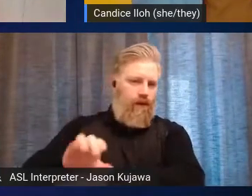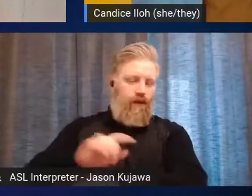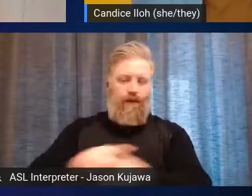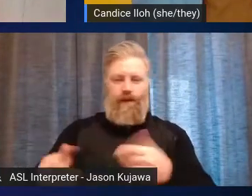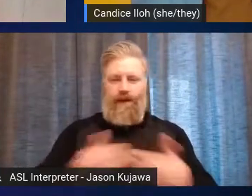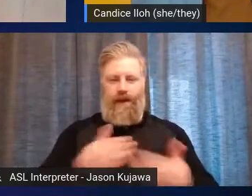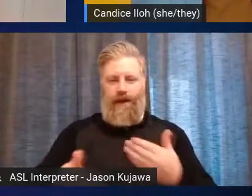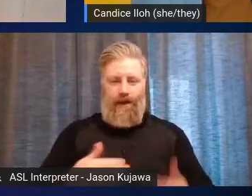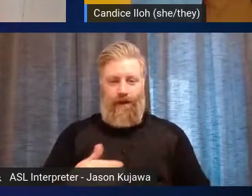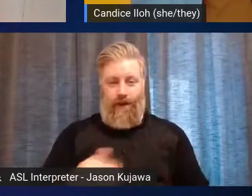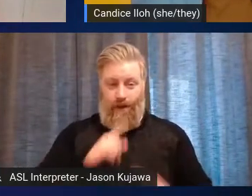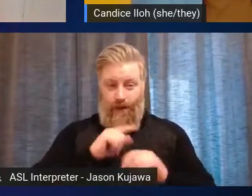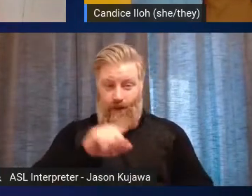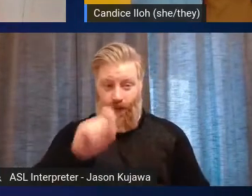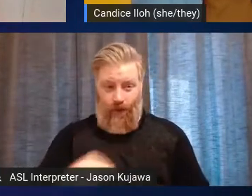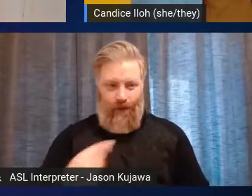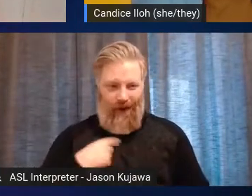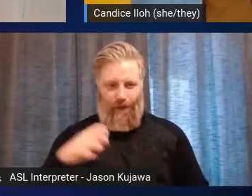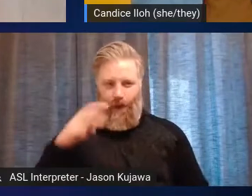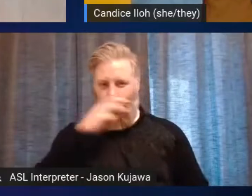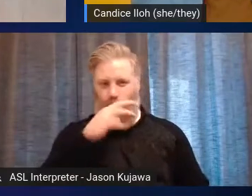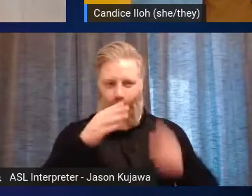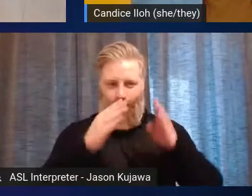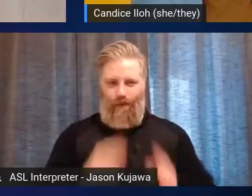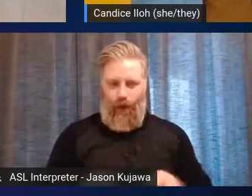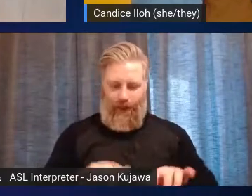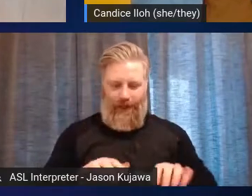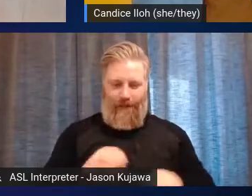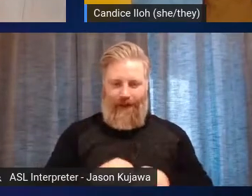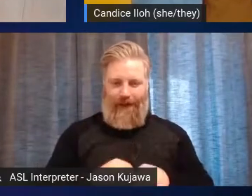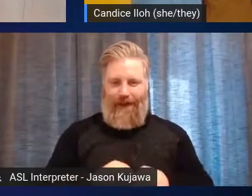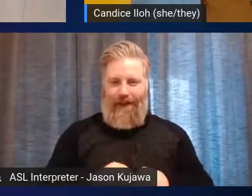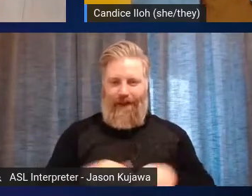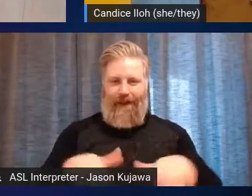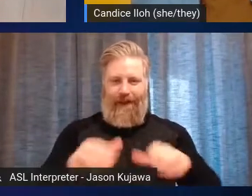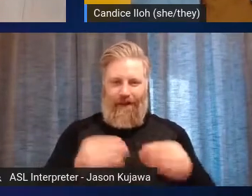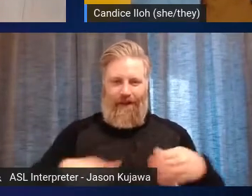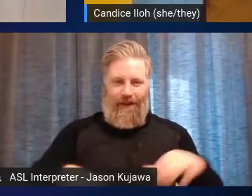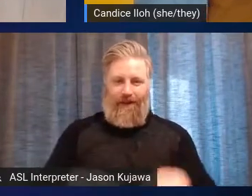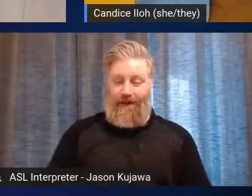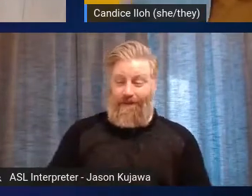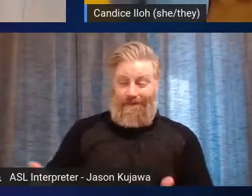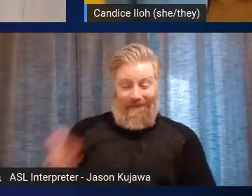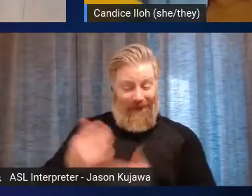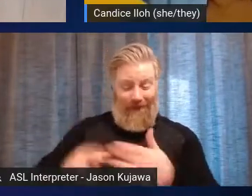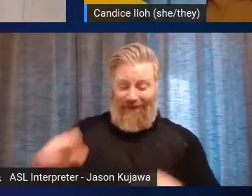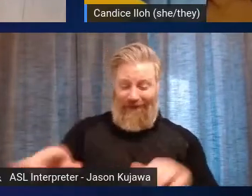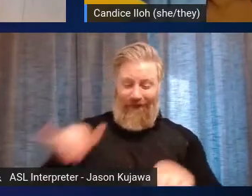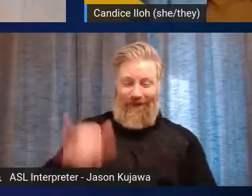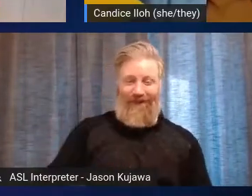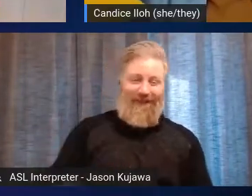typing in the cemetery. Hey, man, somebody's got to be that guy.